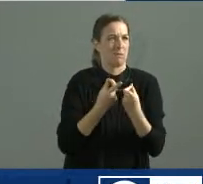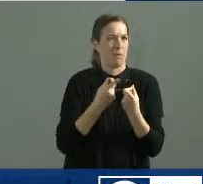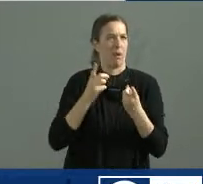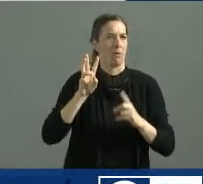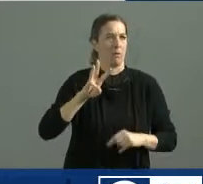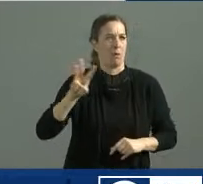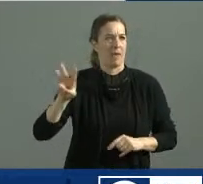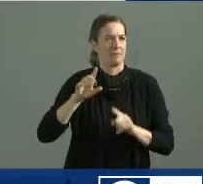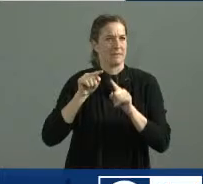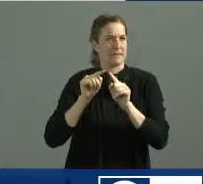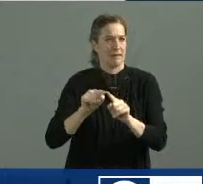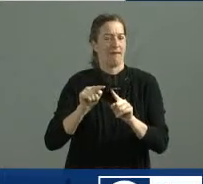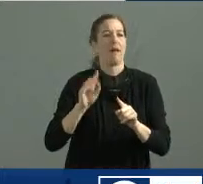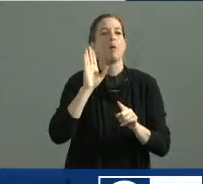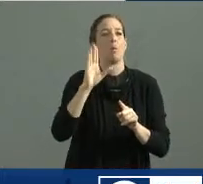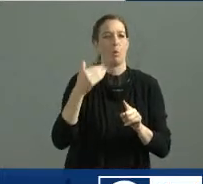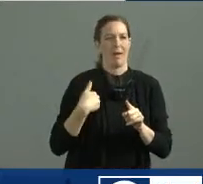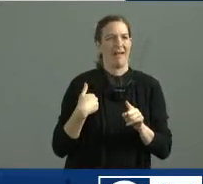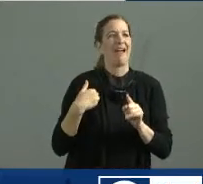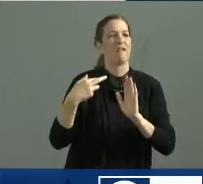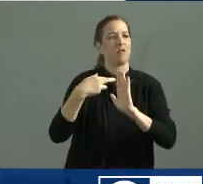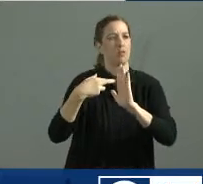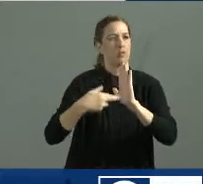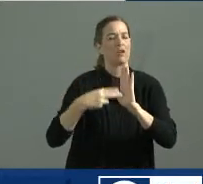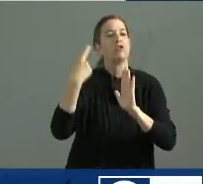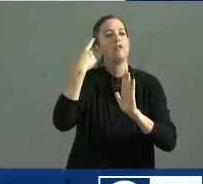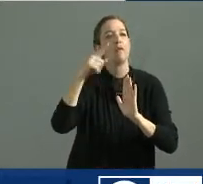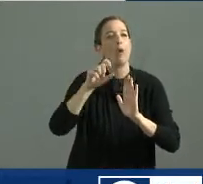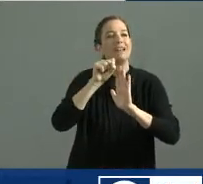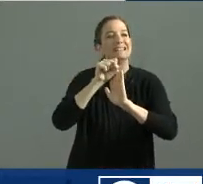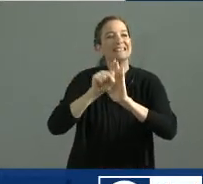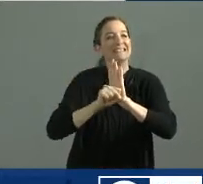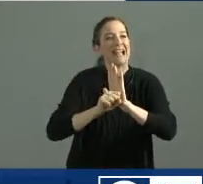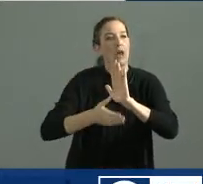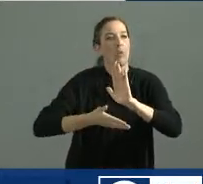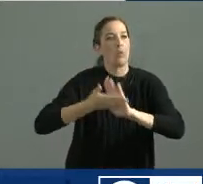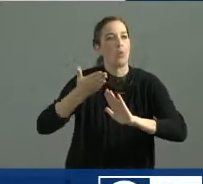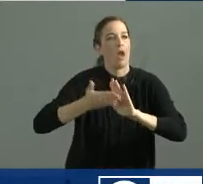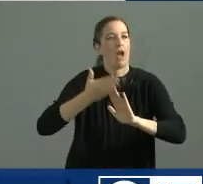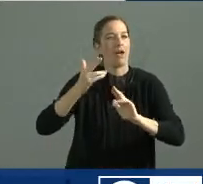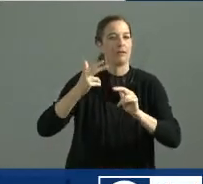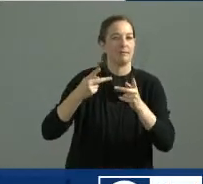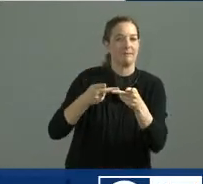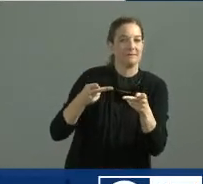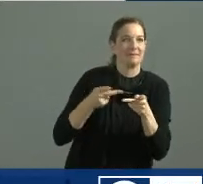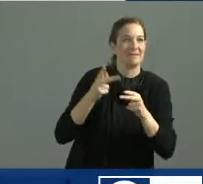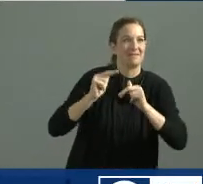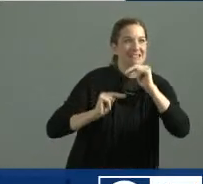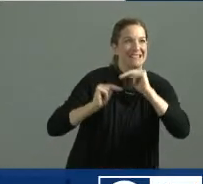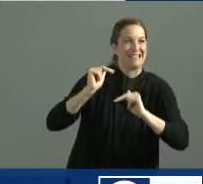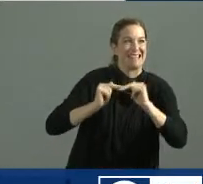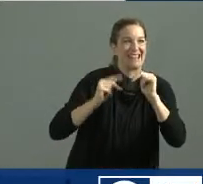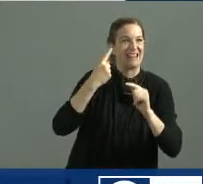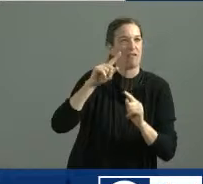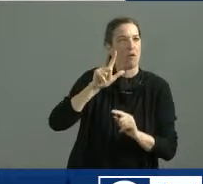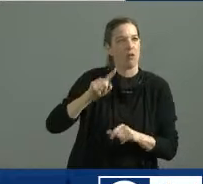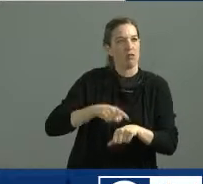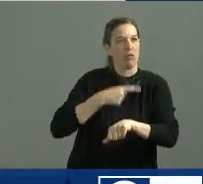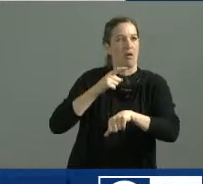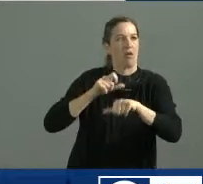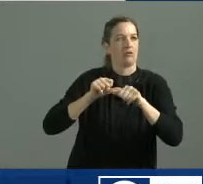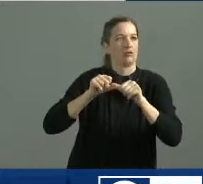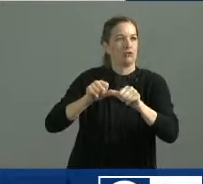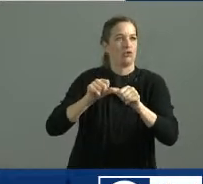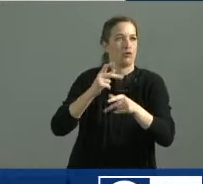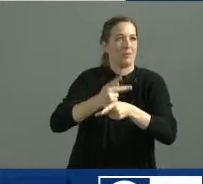a registration system for state-run facilities and some county facilities. If you go to